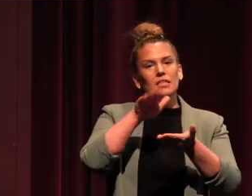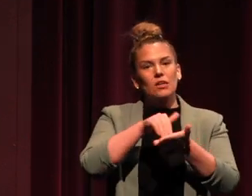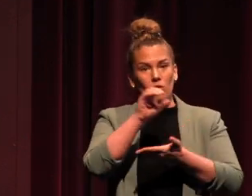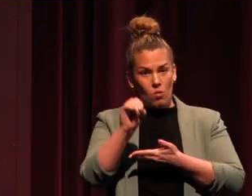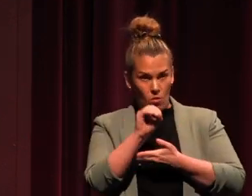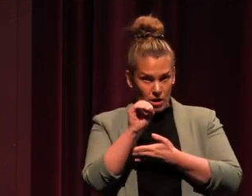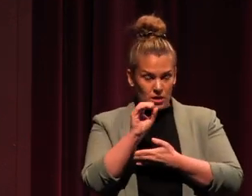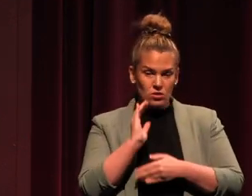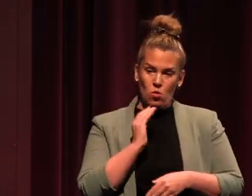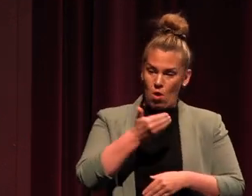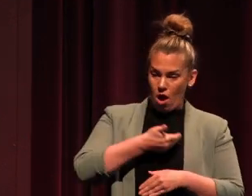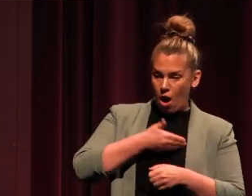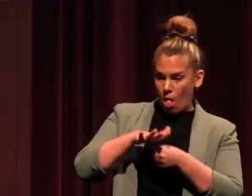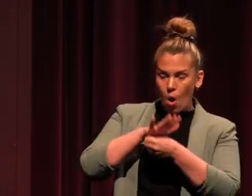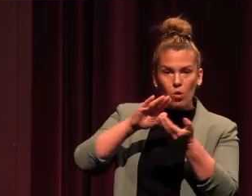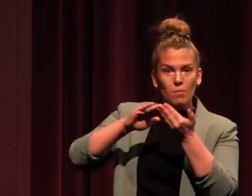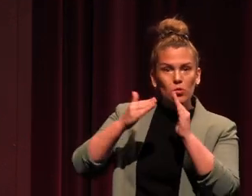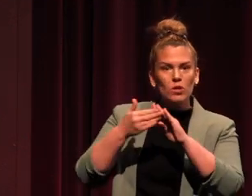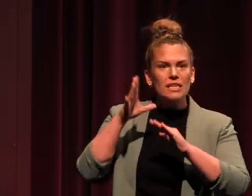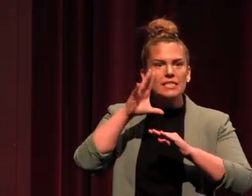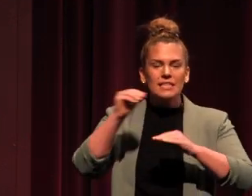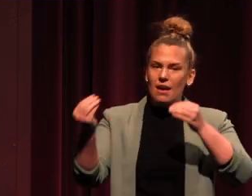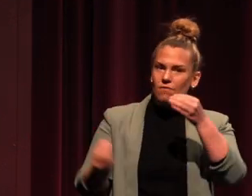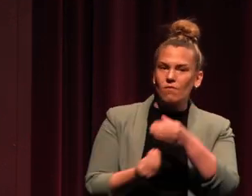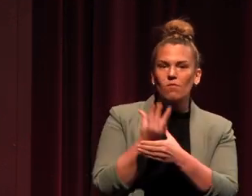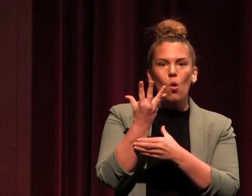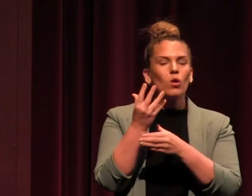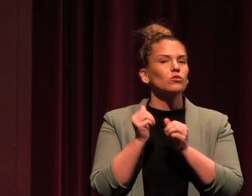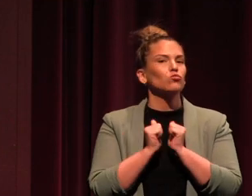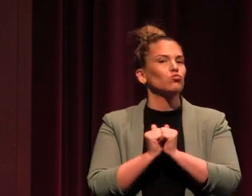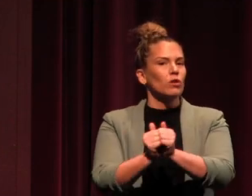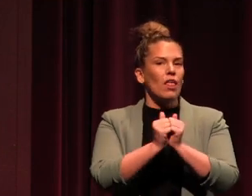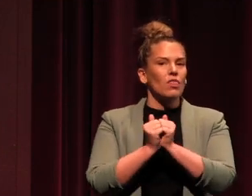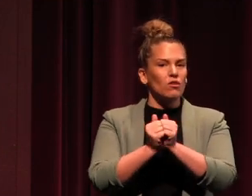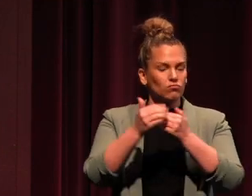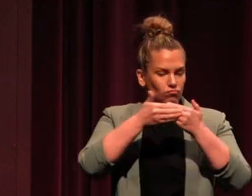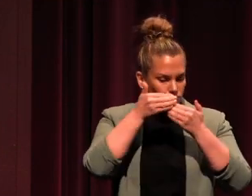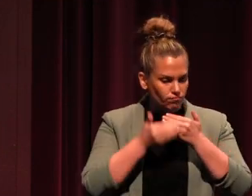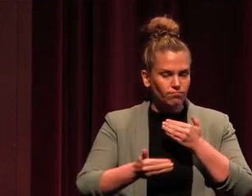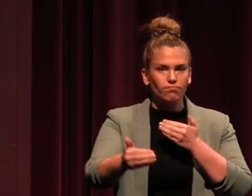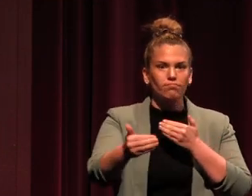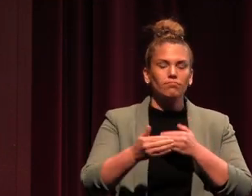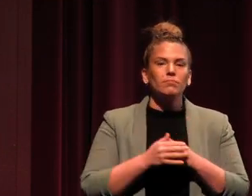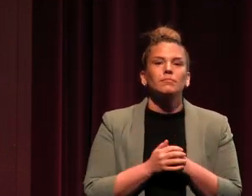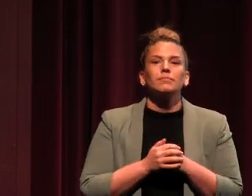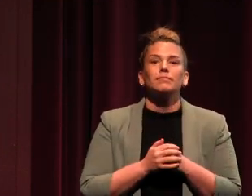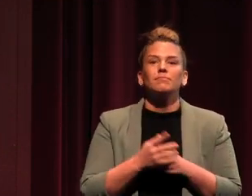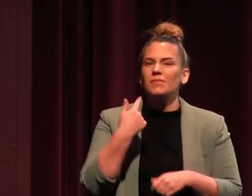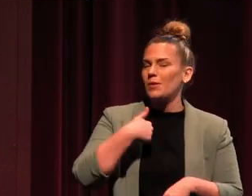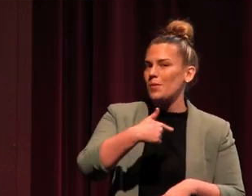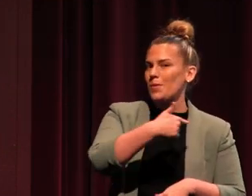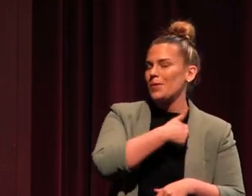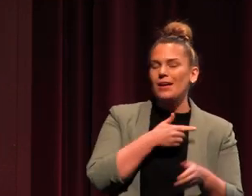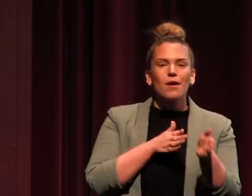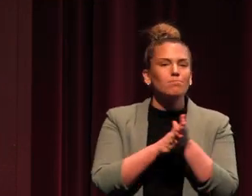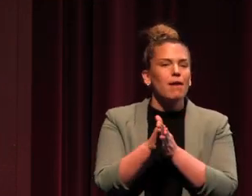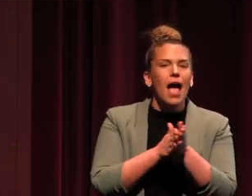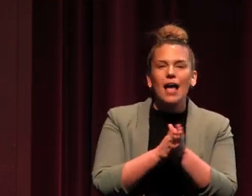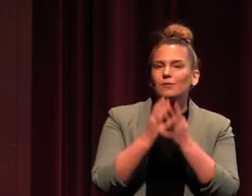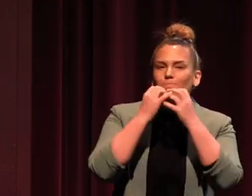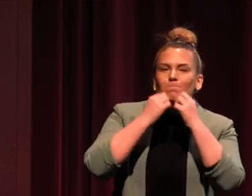the natural world can flourish together for generations to come. We are passionate about